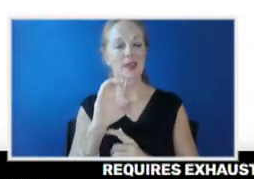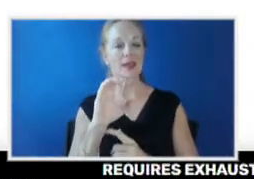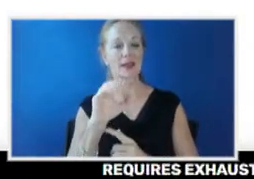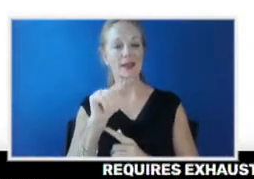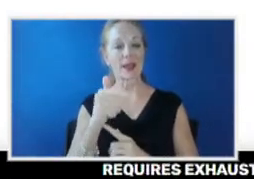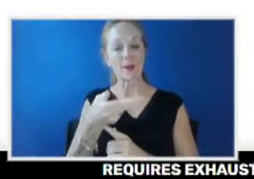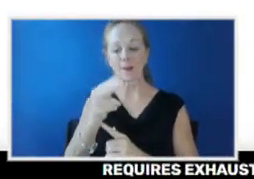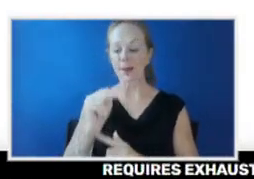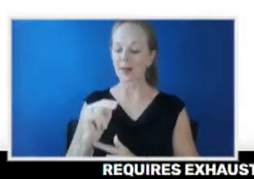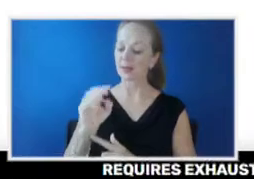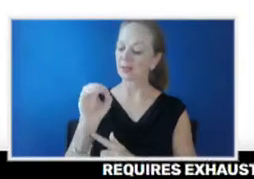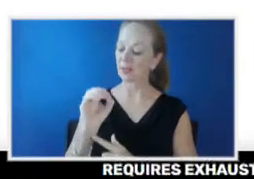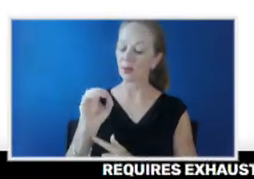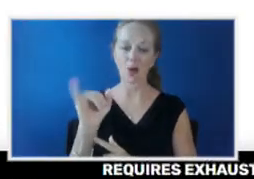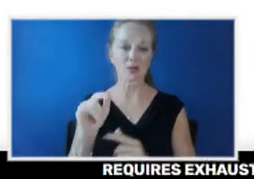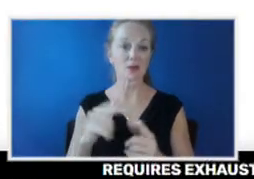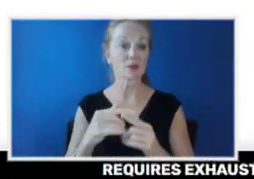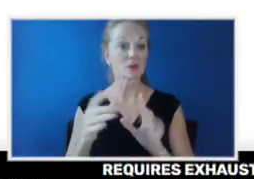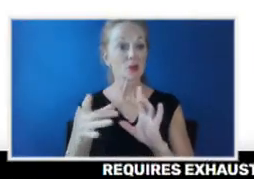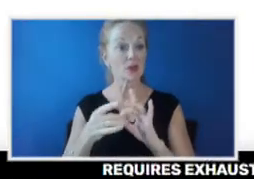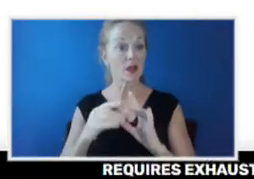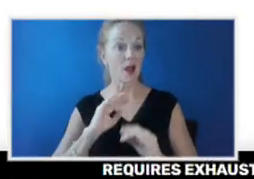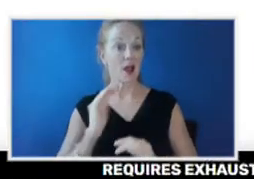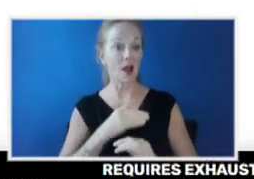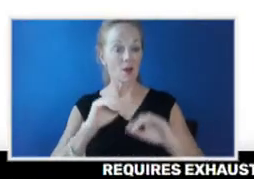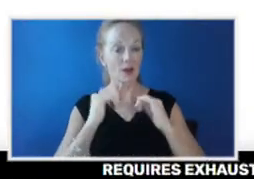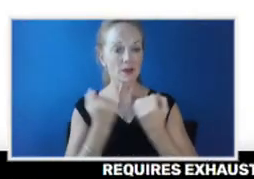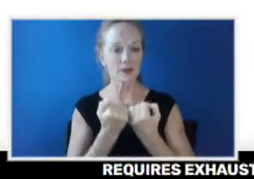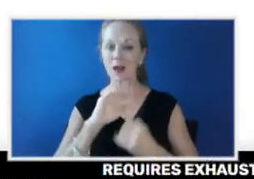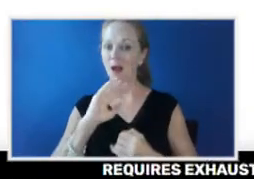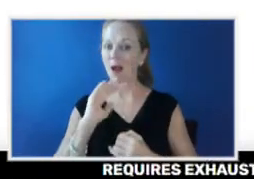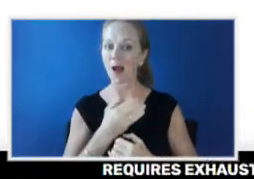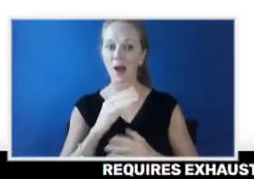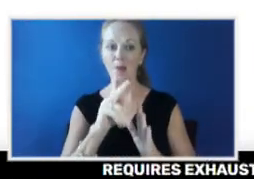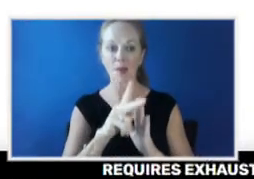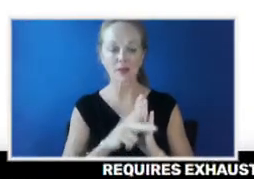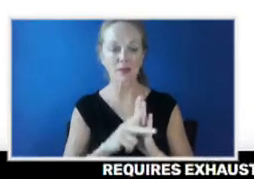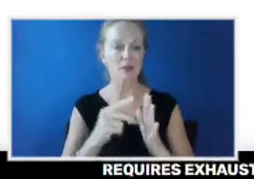agency and how we implemented in our policies and what our policies meant.